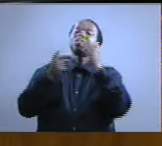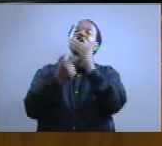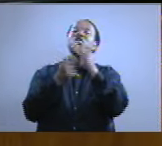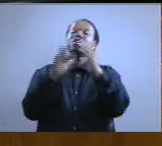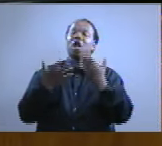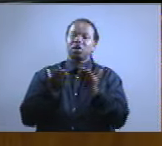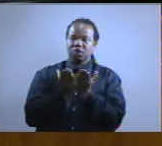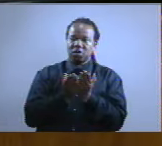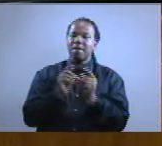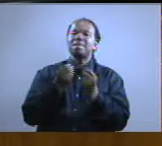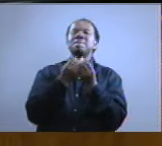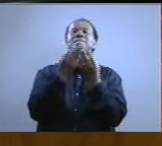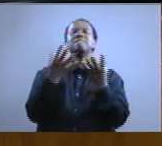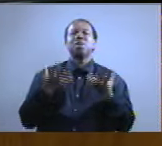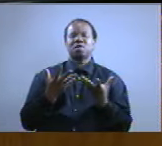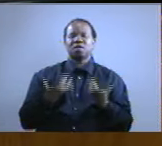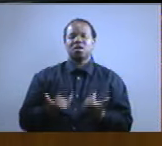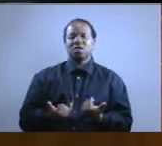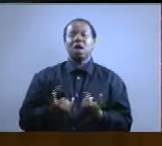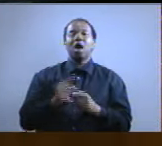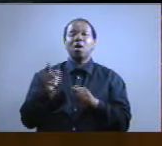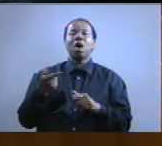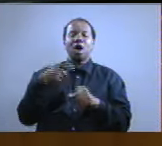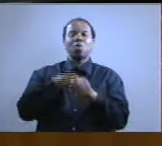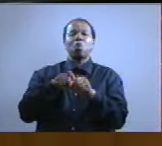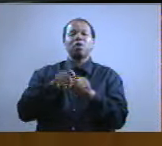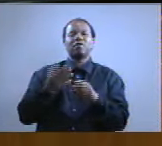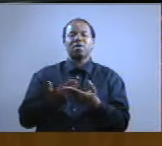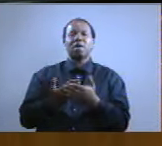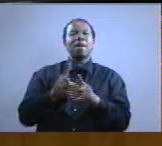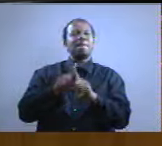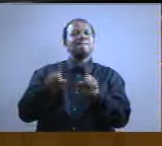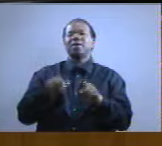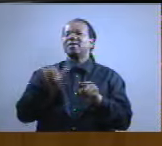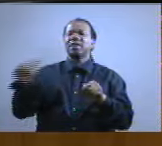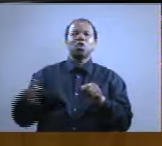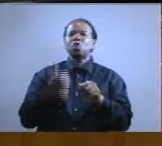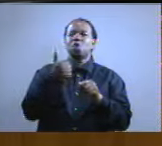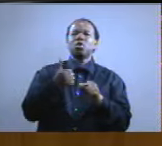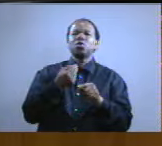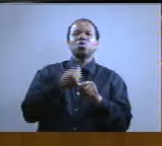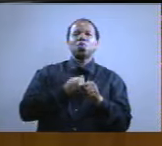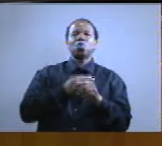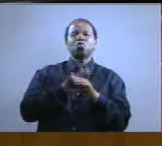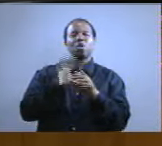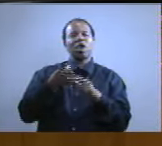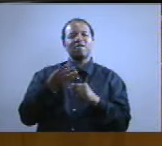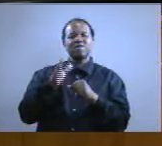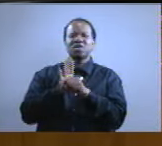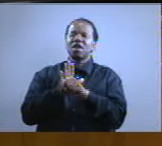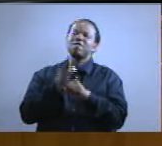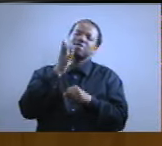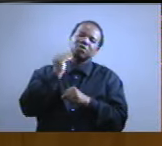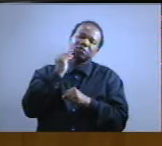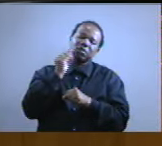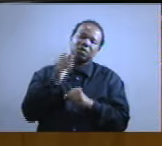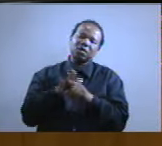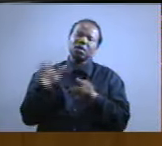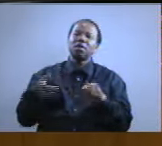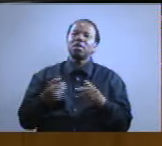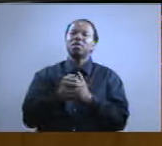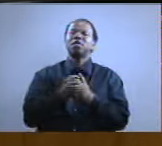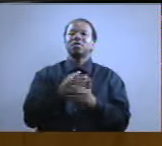and many of them have only recently qualified and are too young to have gained the experience needed. Now, the South African Institute of